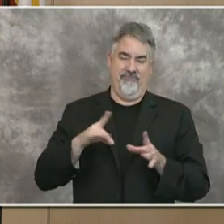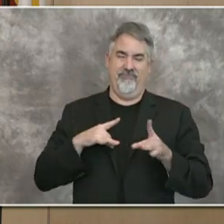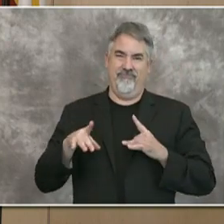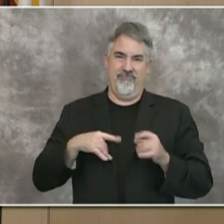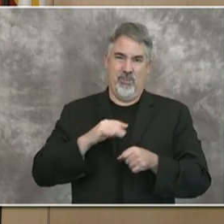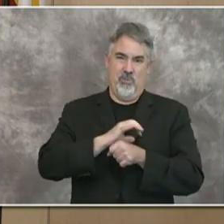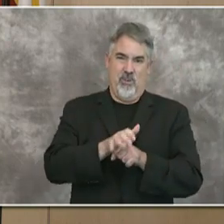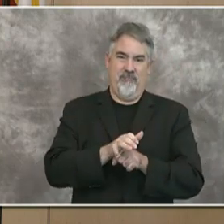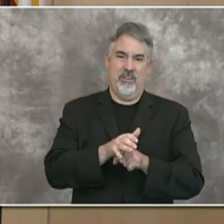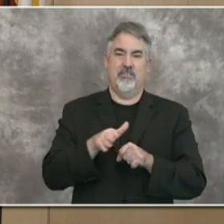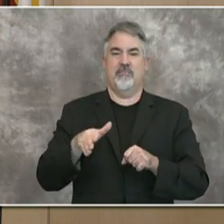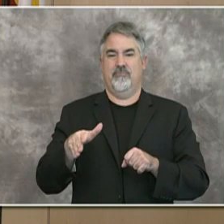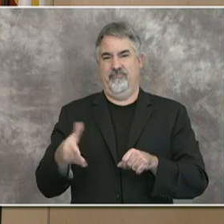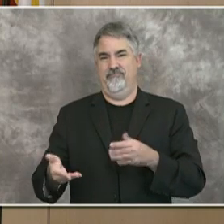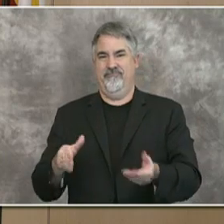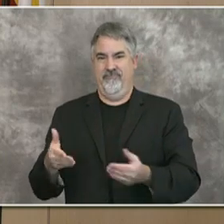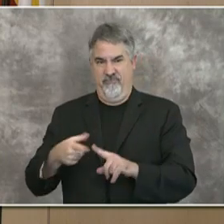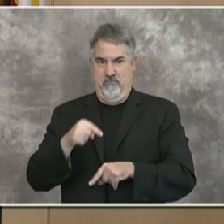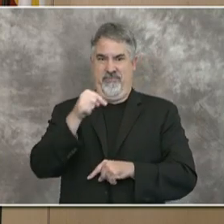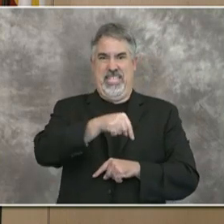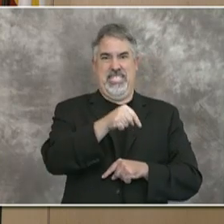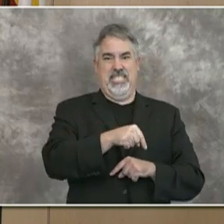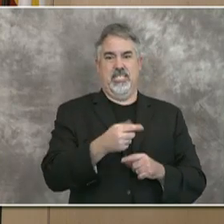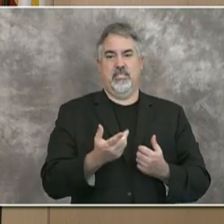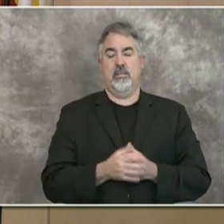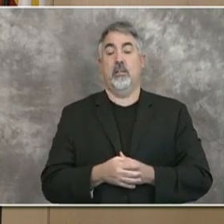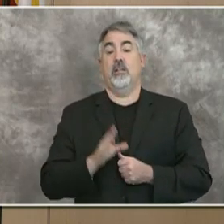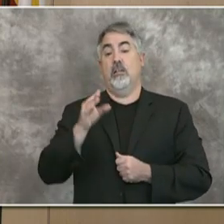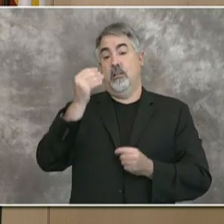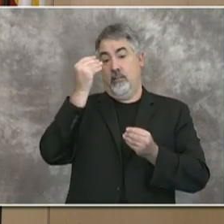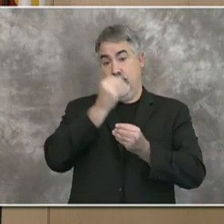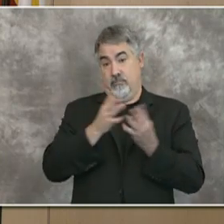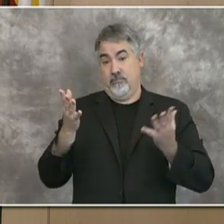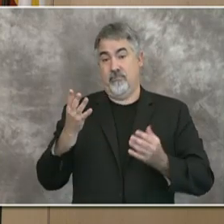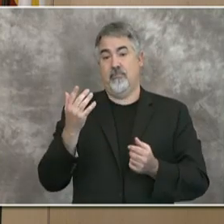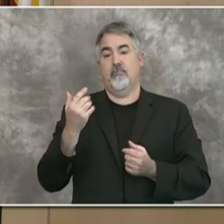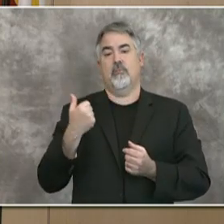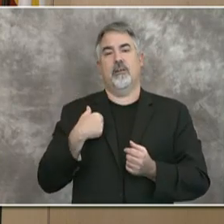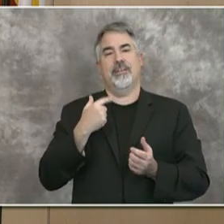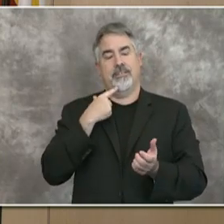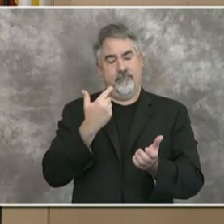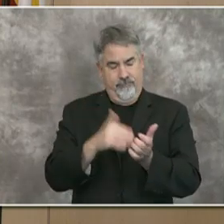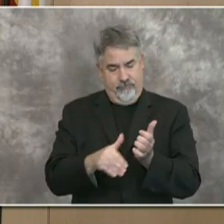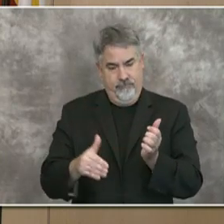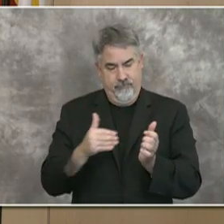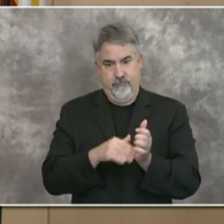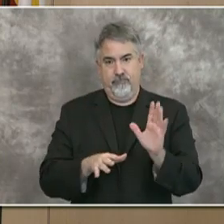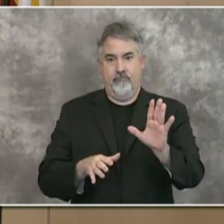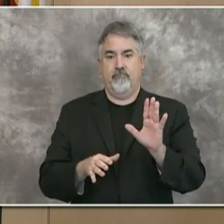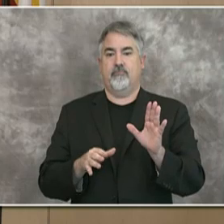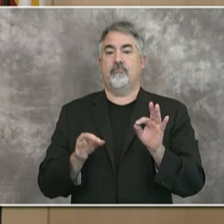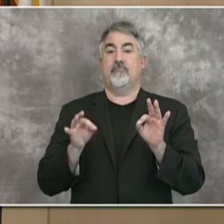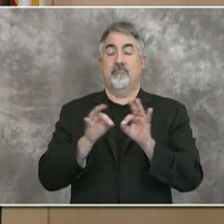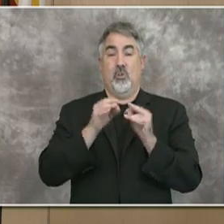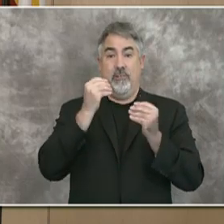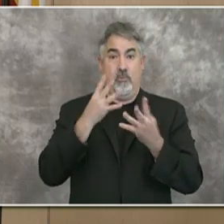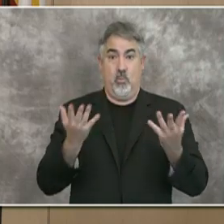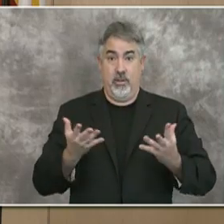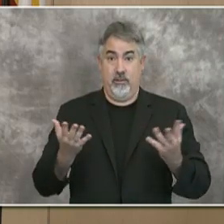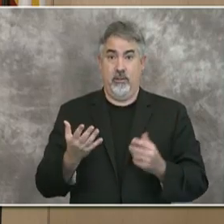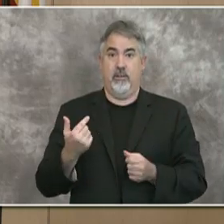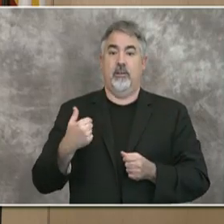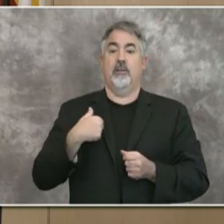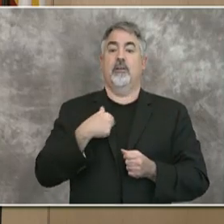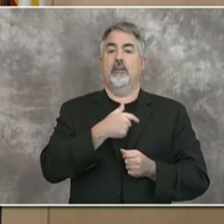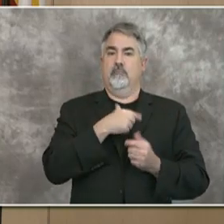deaths. I have said it before, but it bears repeating. I want to say again that we continue to commend the public